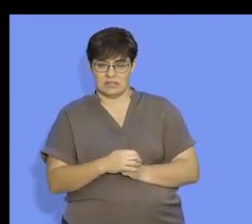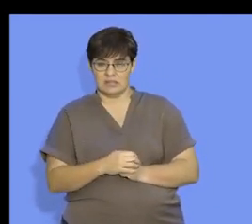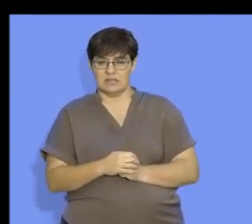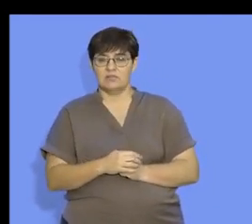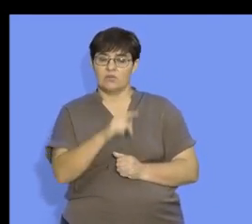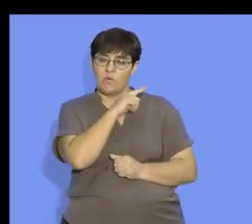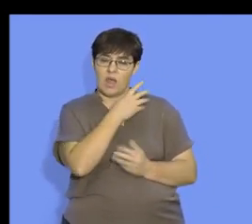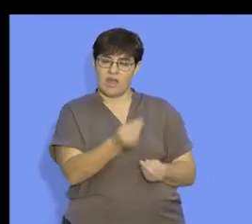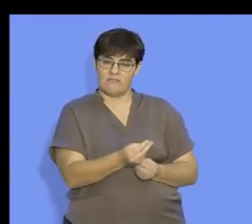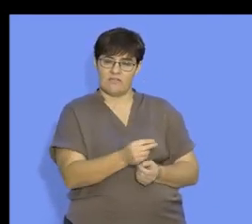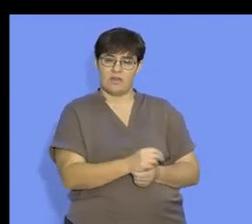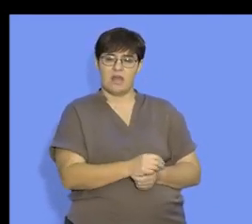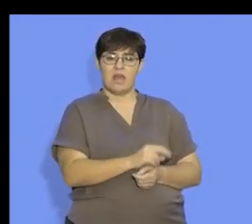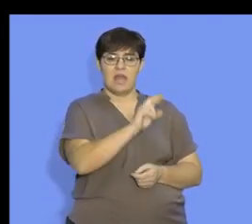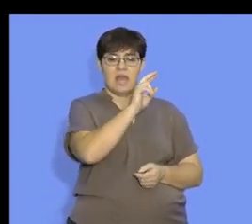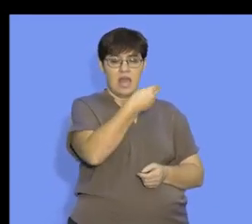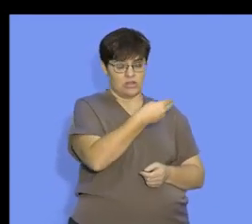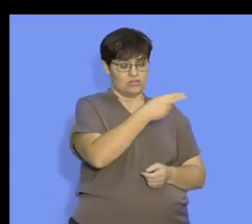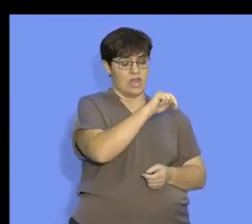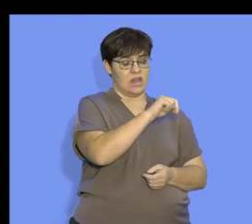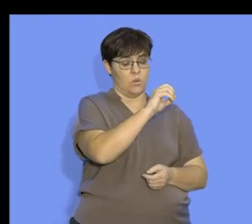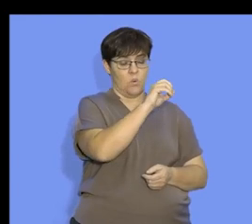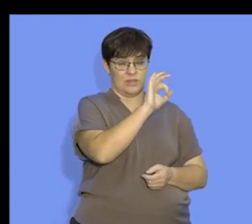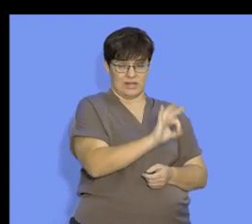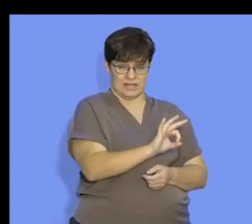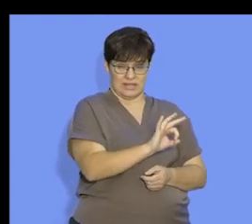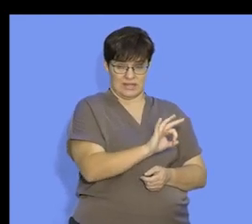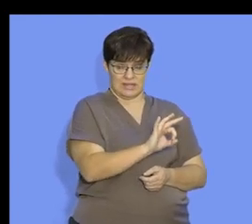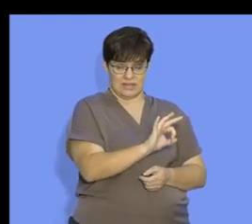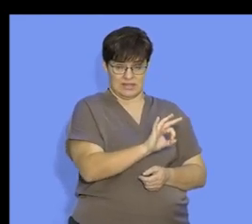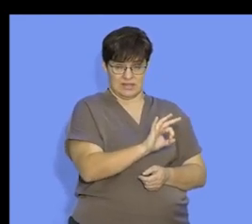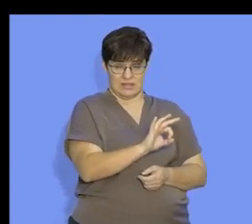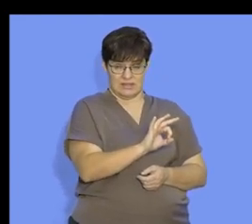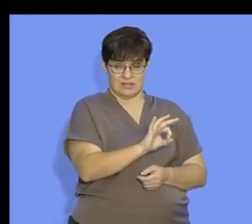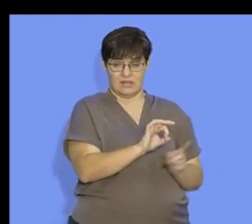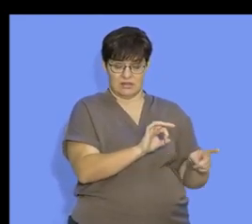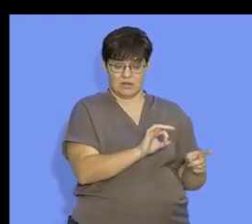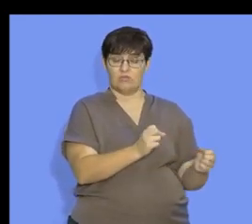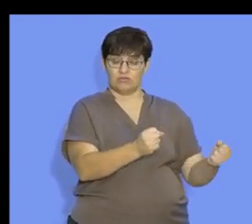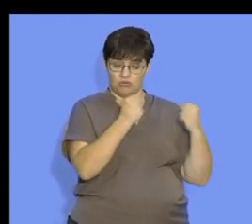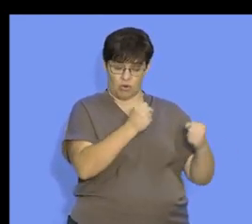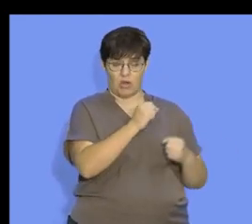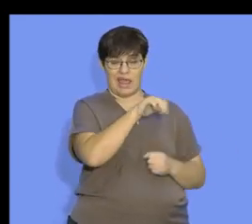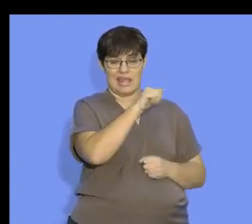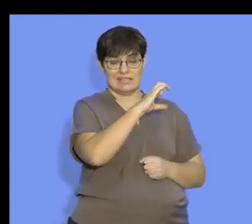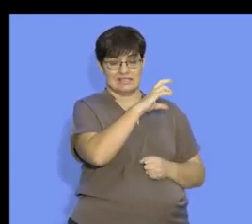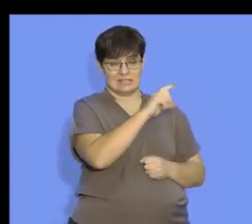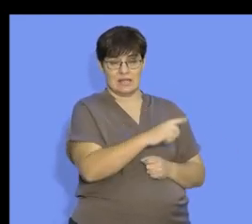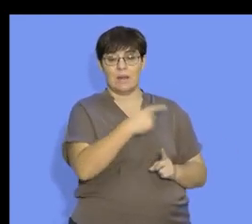formula, nitric acid HNO3, okay? Yes, right? Which is a strong